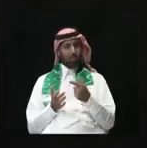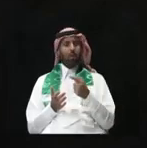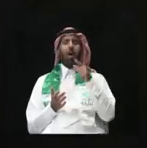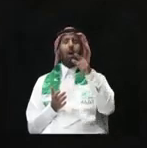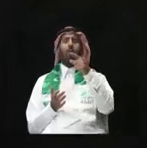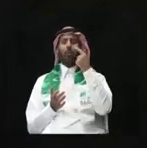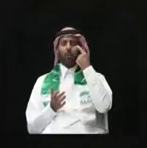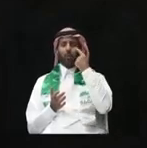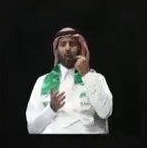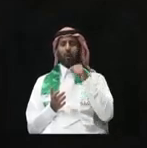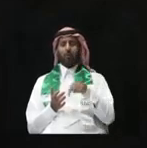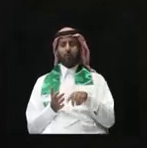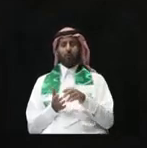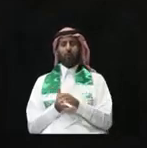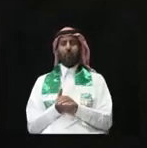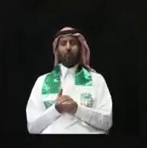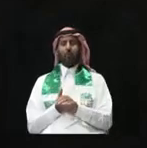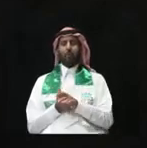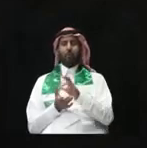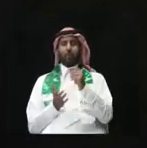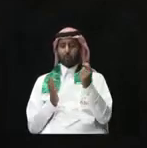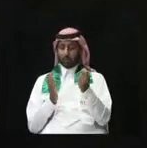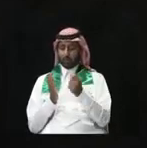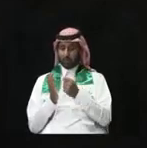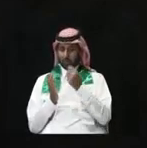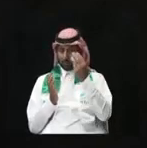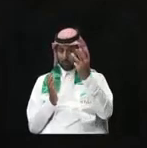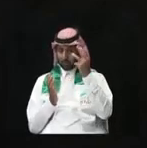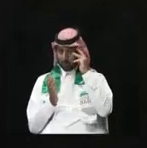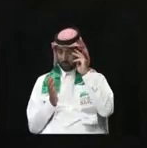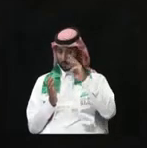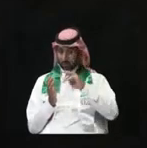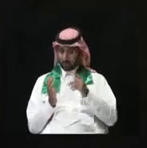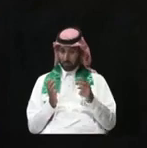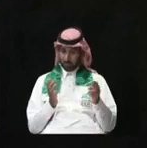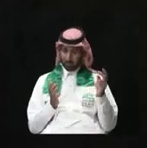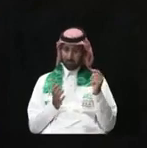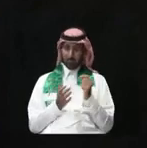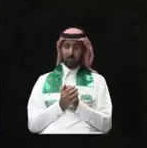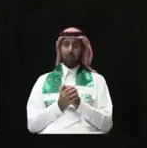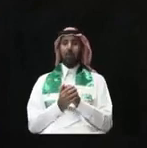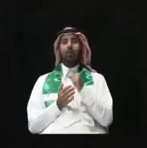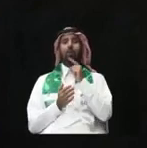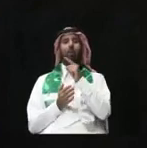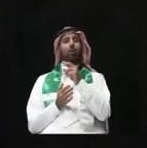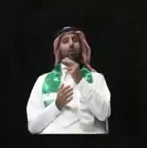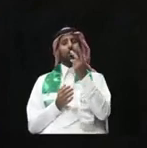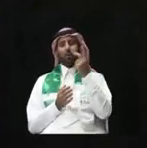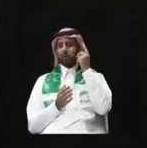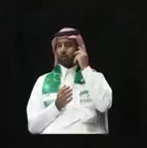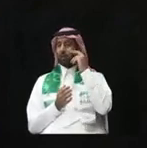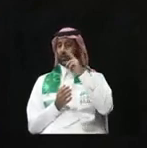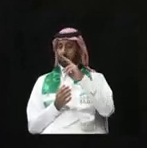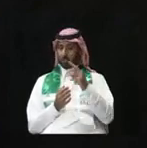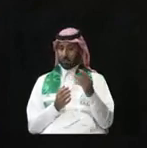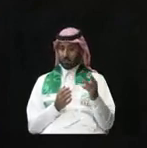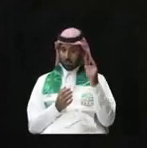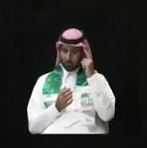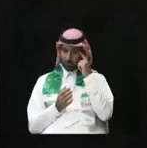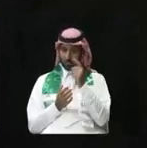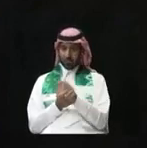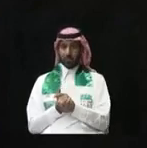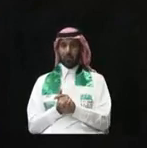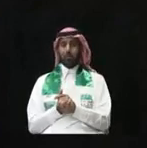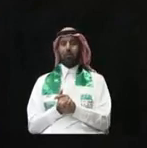life. Okay? You have to write 3. I will give you examples for 2 and you will do the third